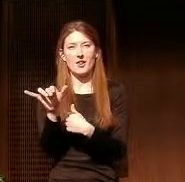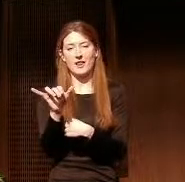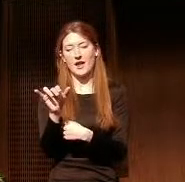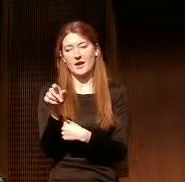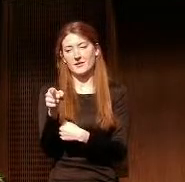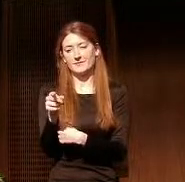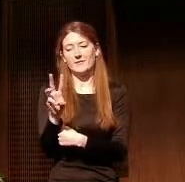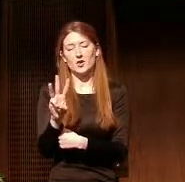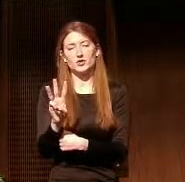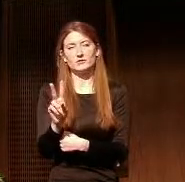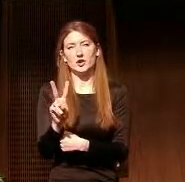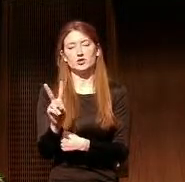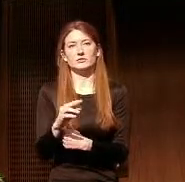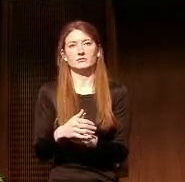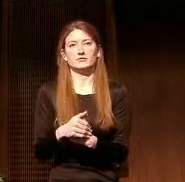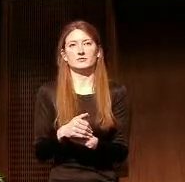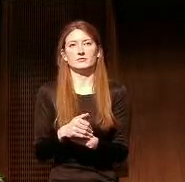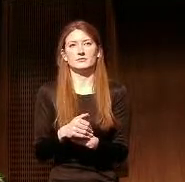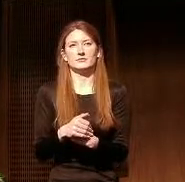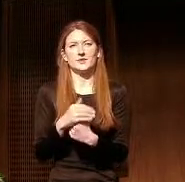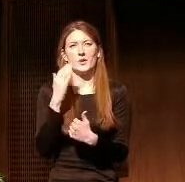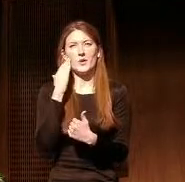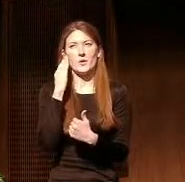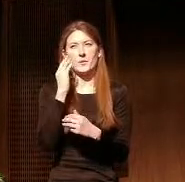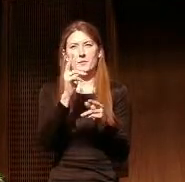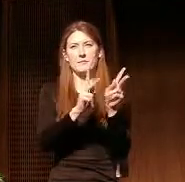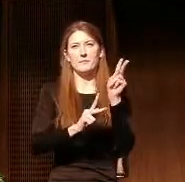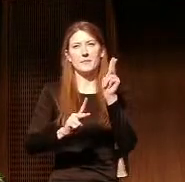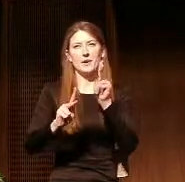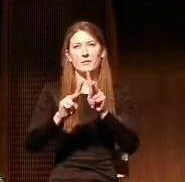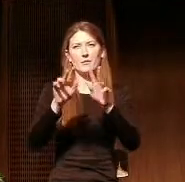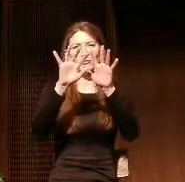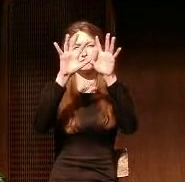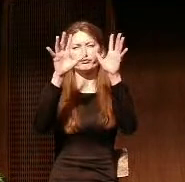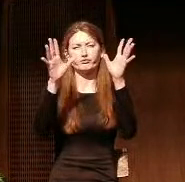You know, there were people all around the world and all over Lubbock